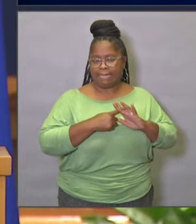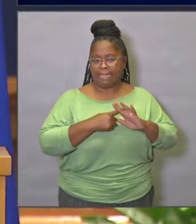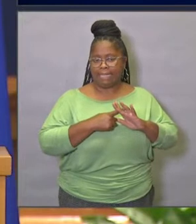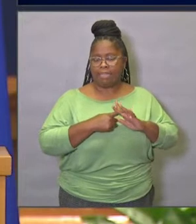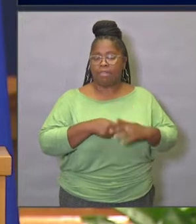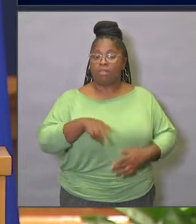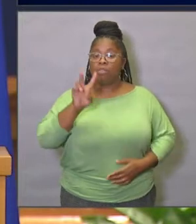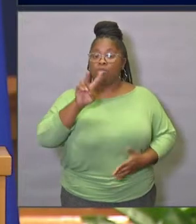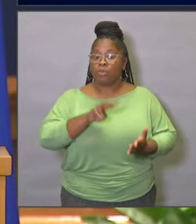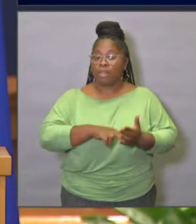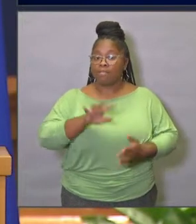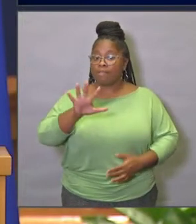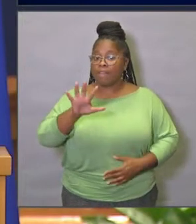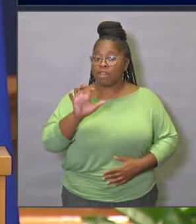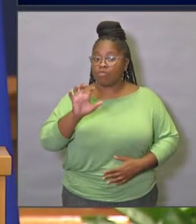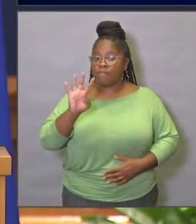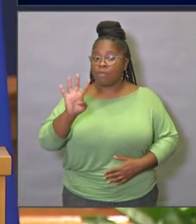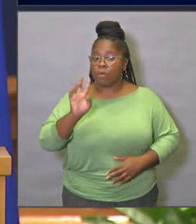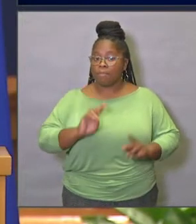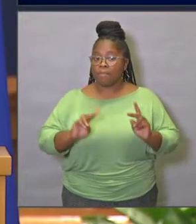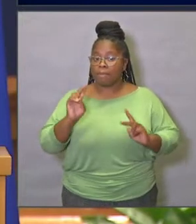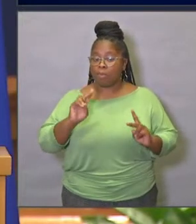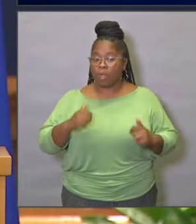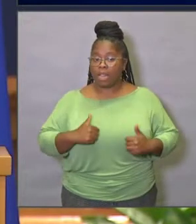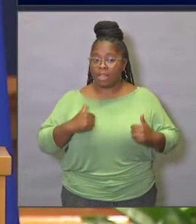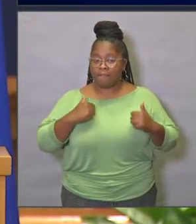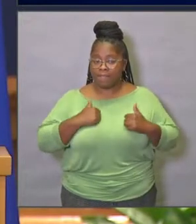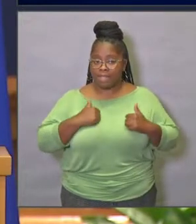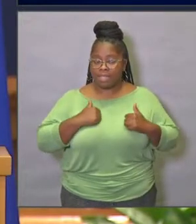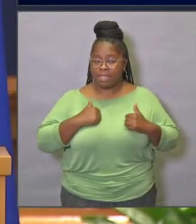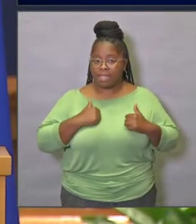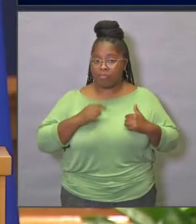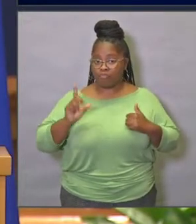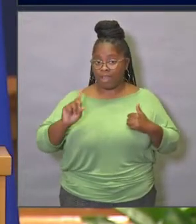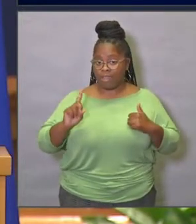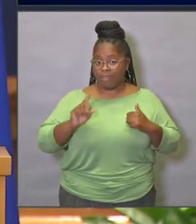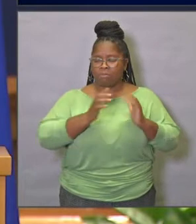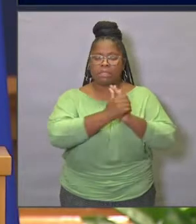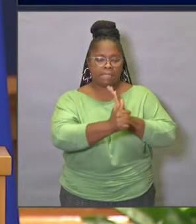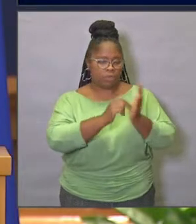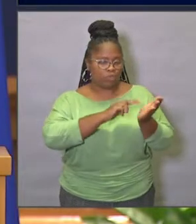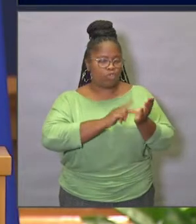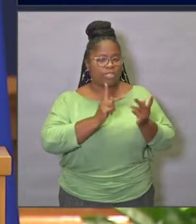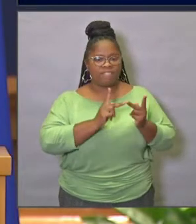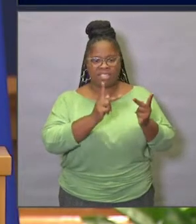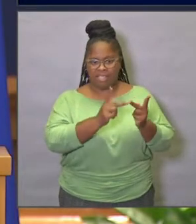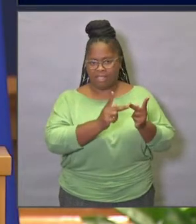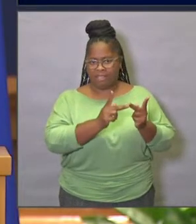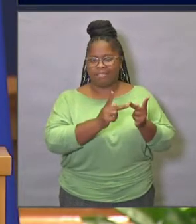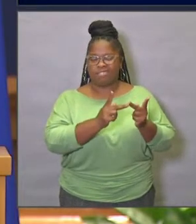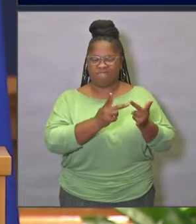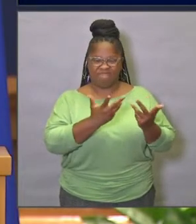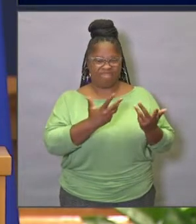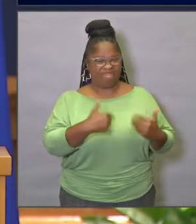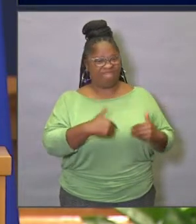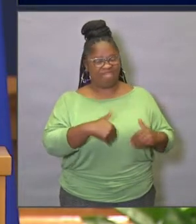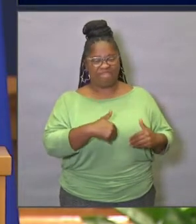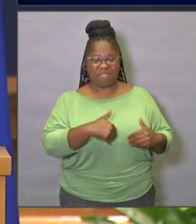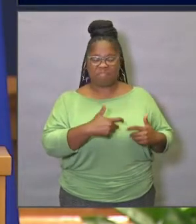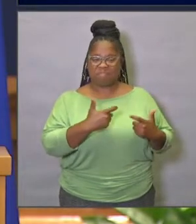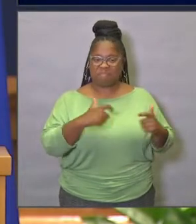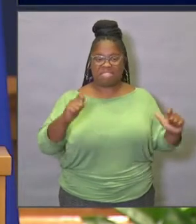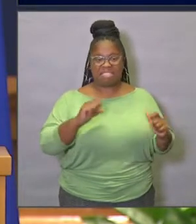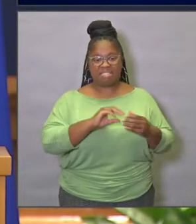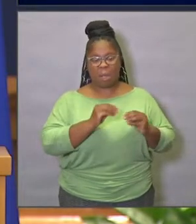with 2,504 people residing in skilled nursing facilities, making up the large